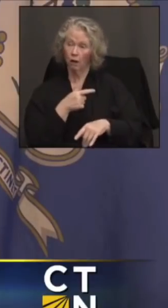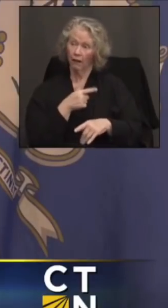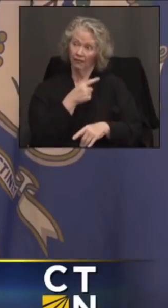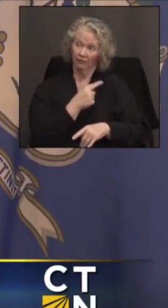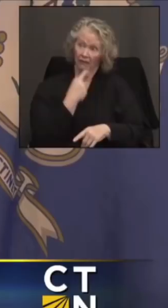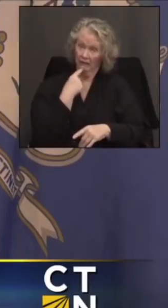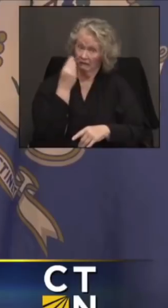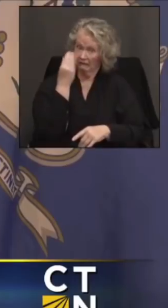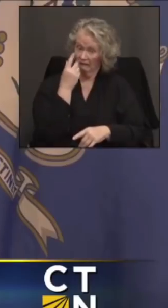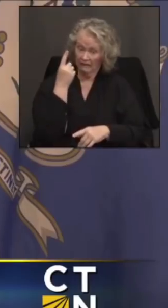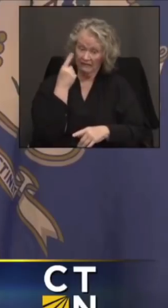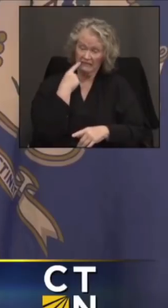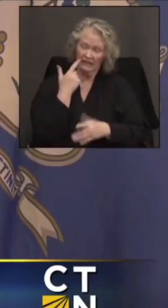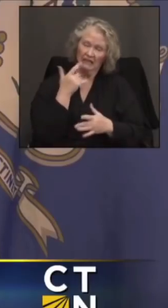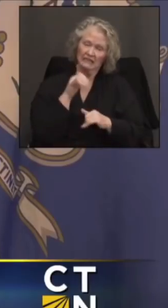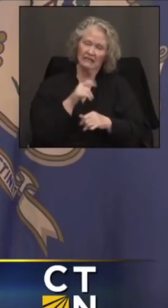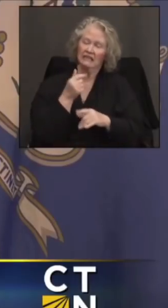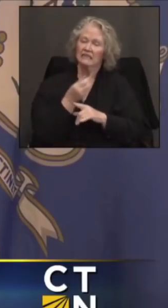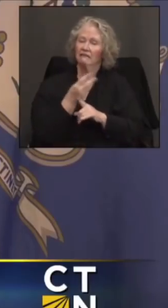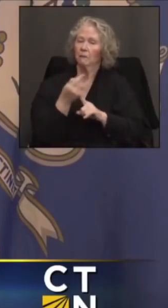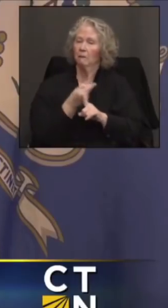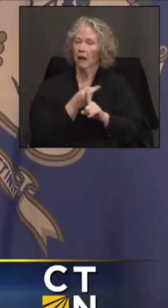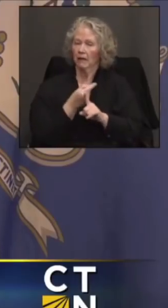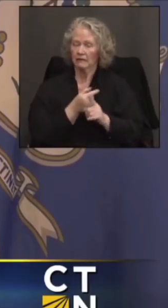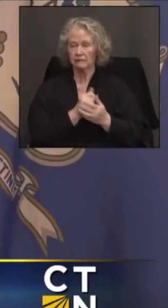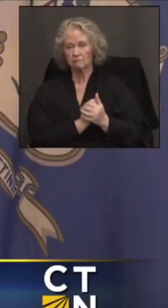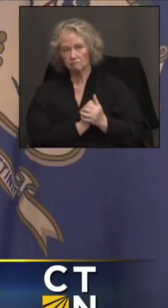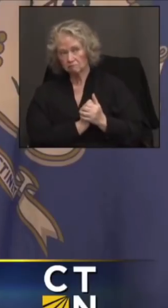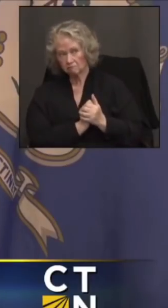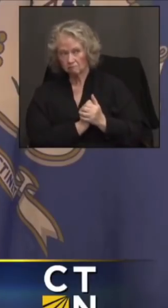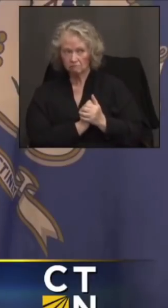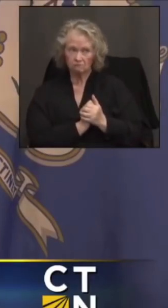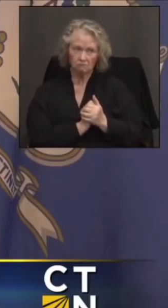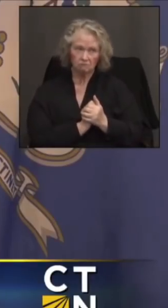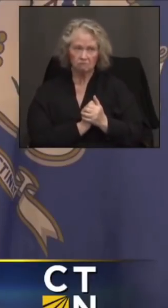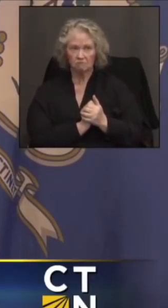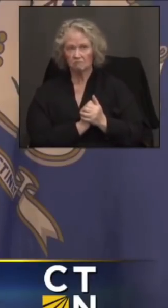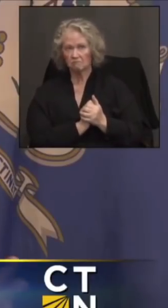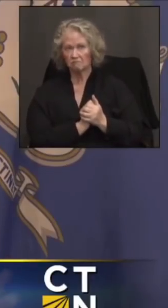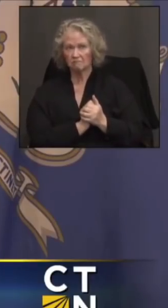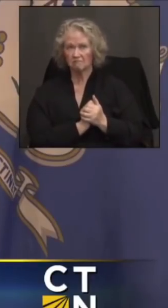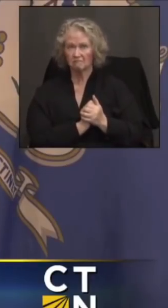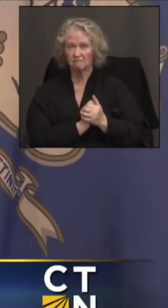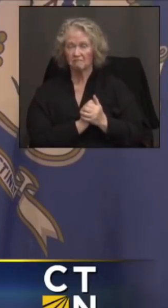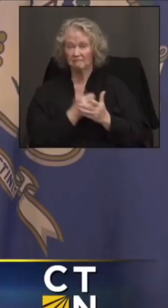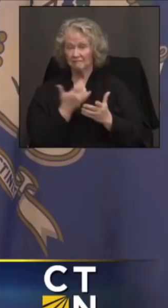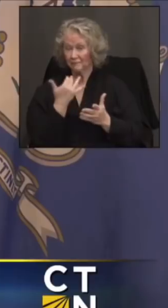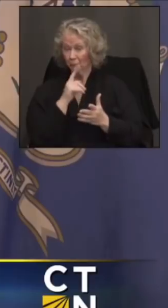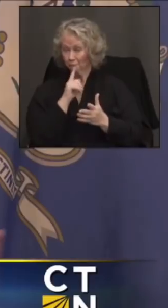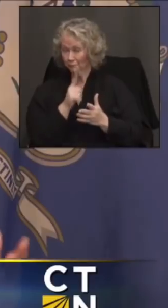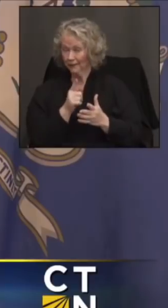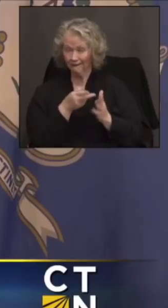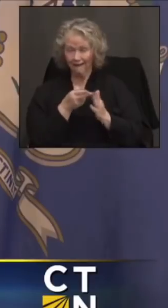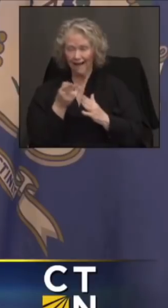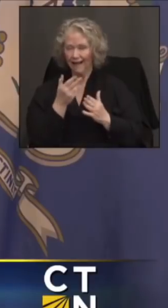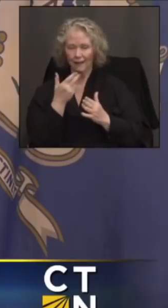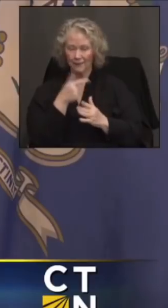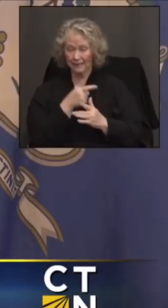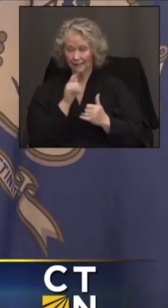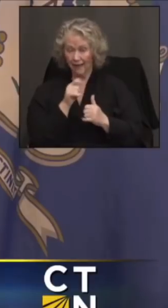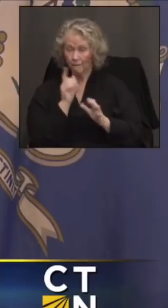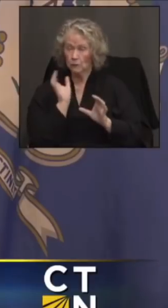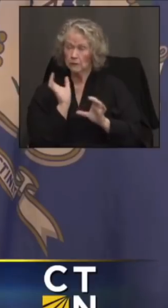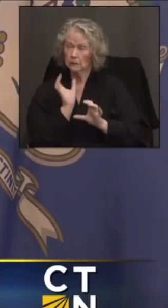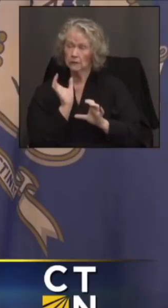Theoretically, the feds have said a few months. I think theoretically is a good adverb because they have to place these kids all over